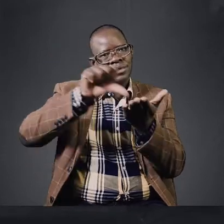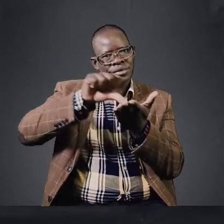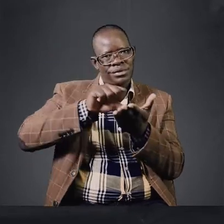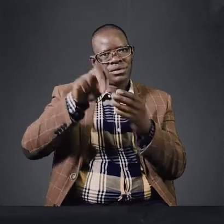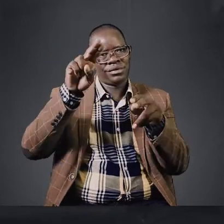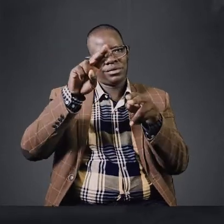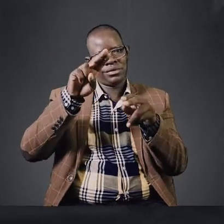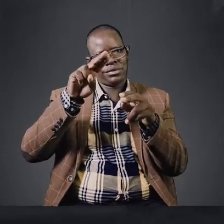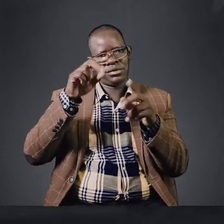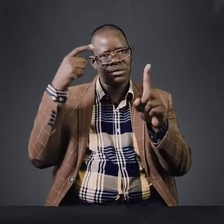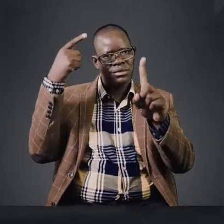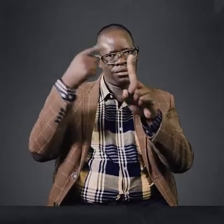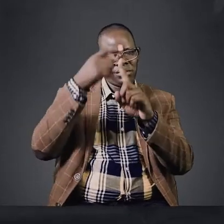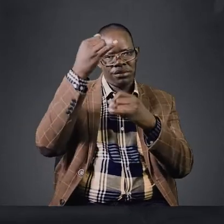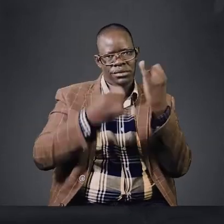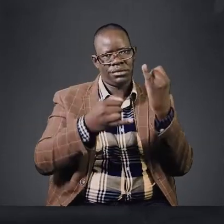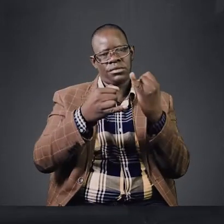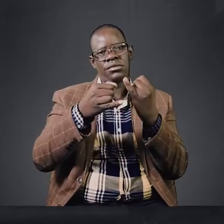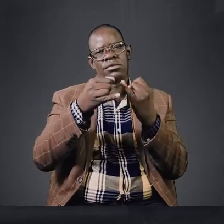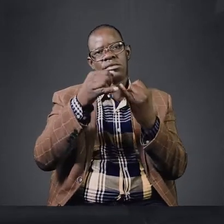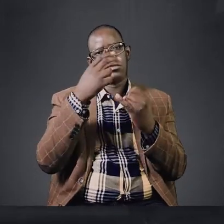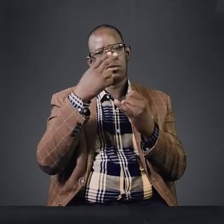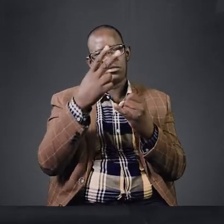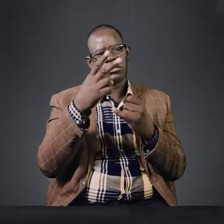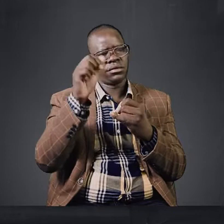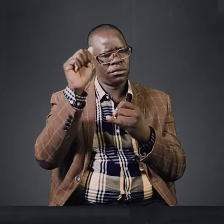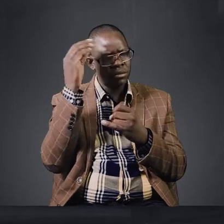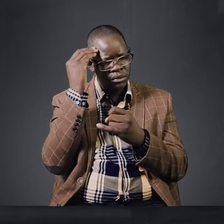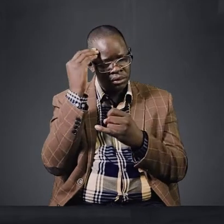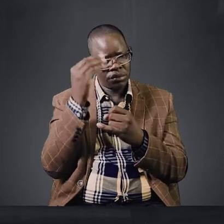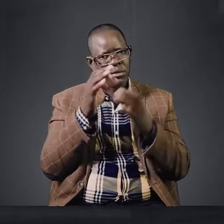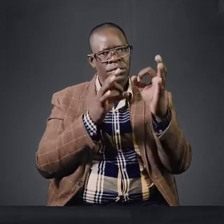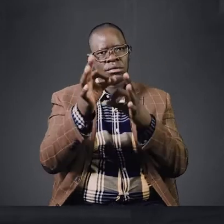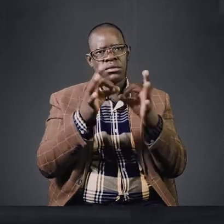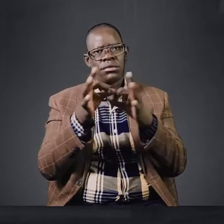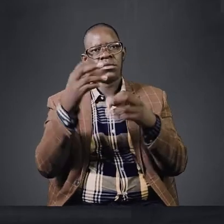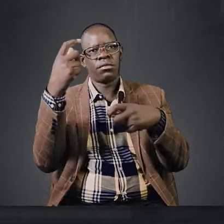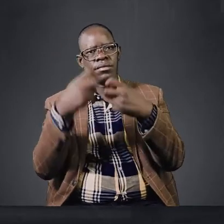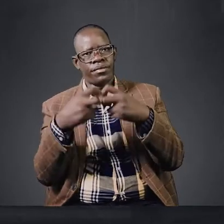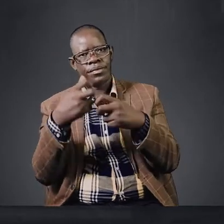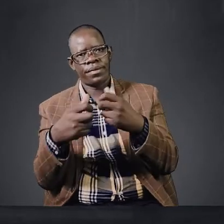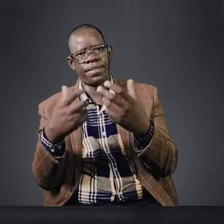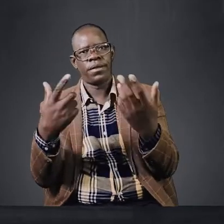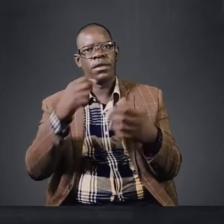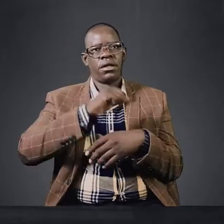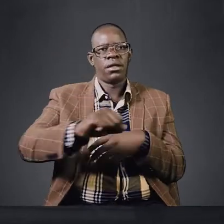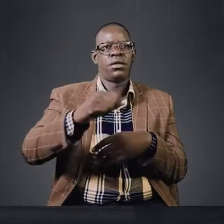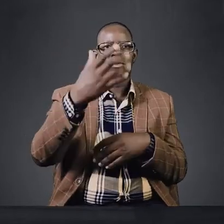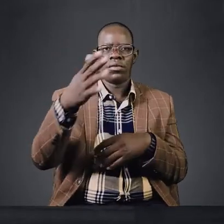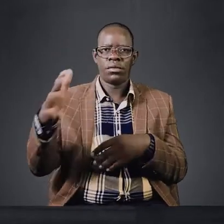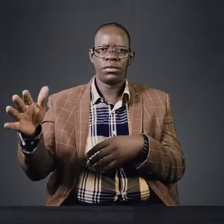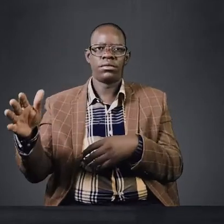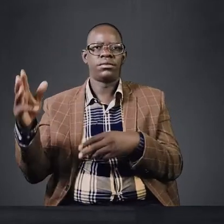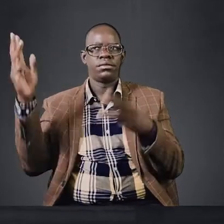Our learning objectives are that by the end of this video lesson, you should be able to explain the problems caused by land,